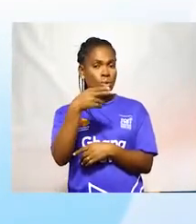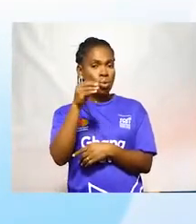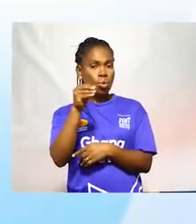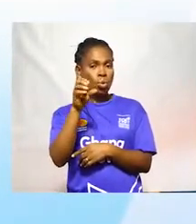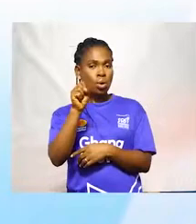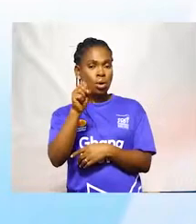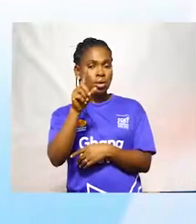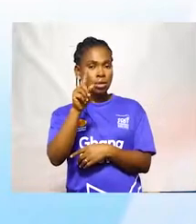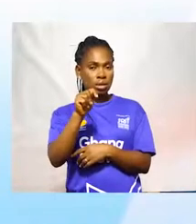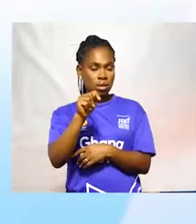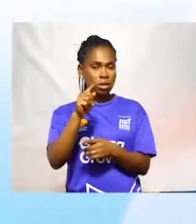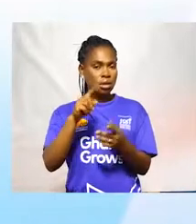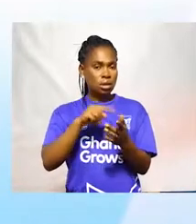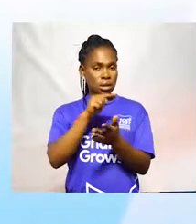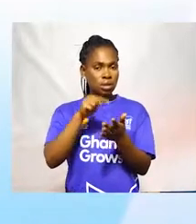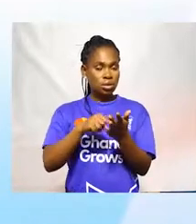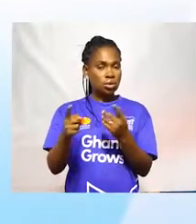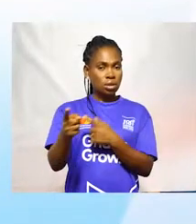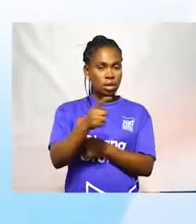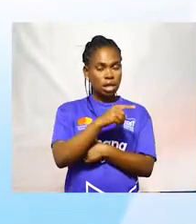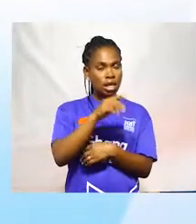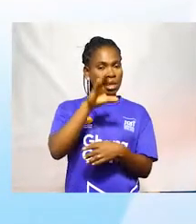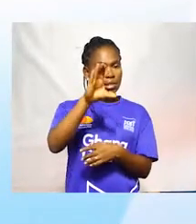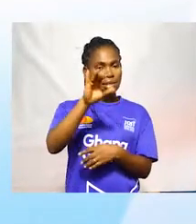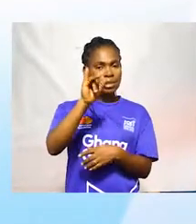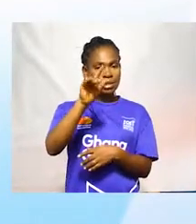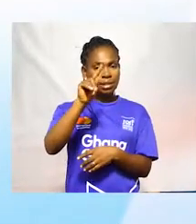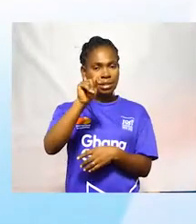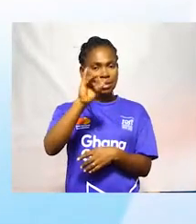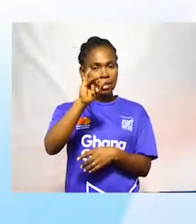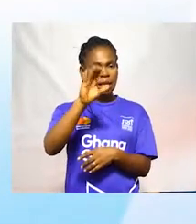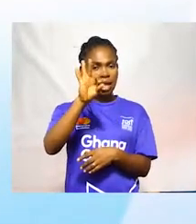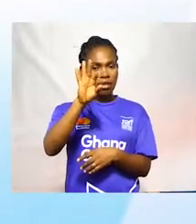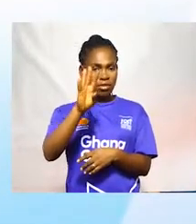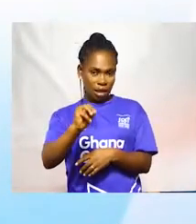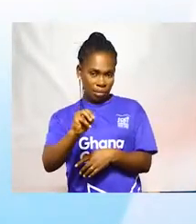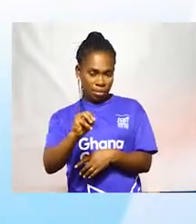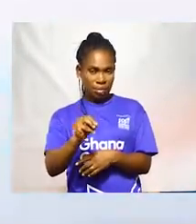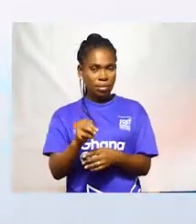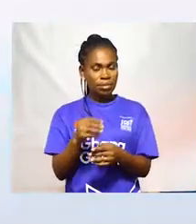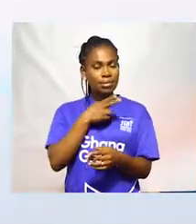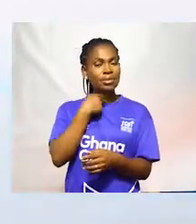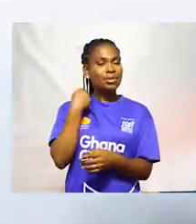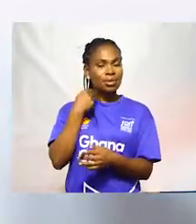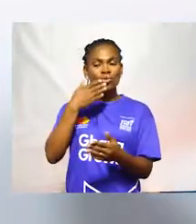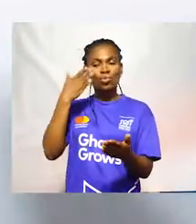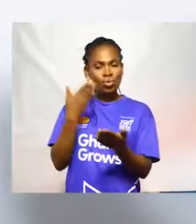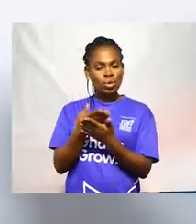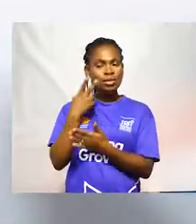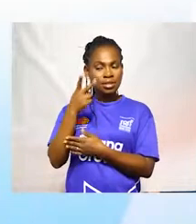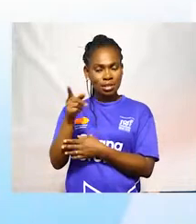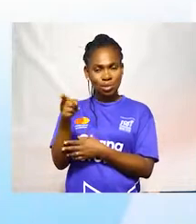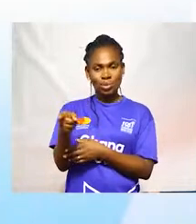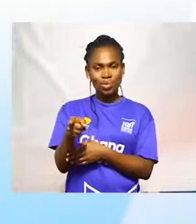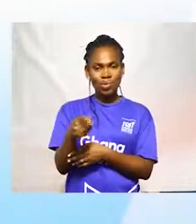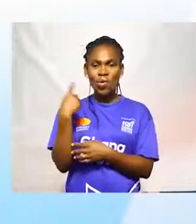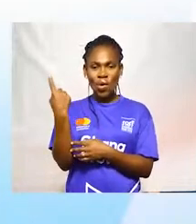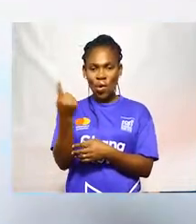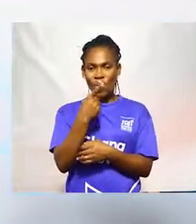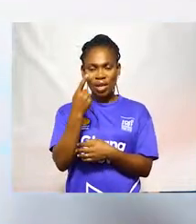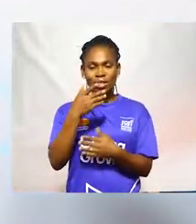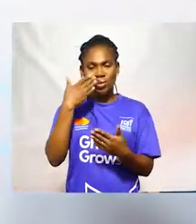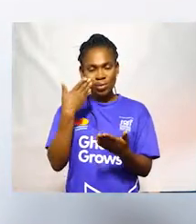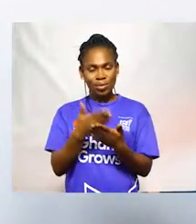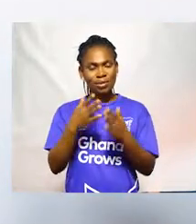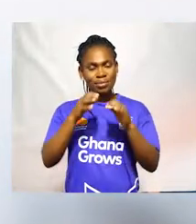Is Your Day on CTFM, and also an IT consultant. Also, good to see you. Good to see you too. It's always a blessing. It's